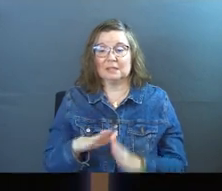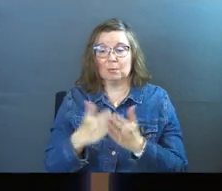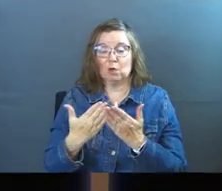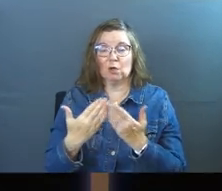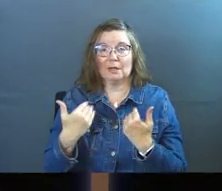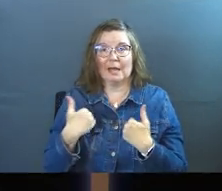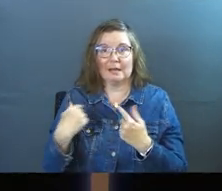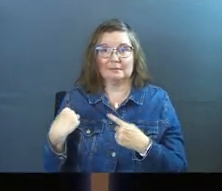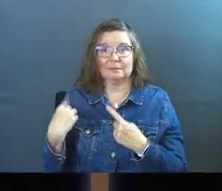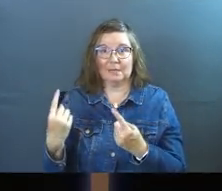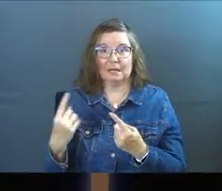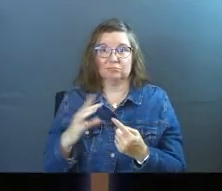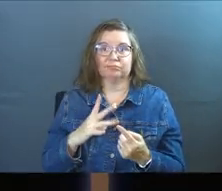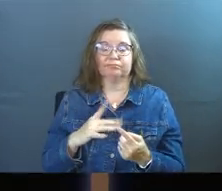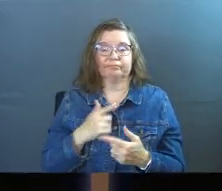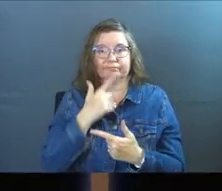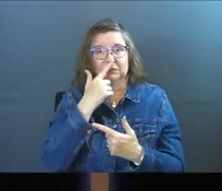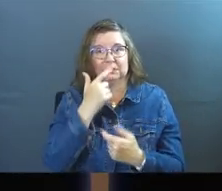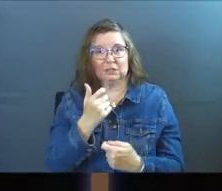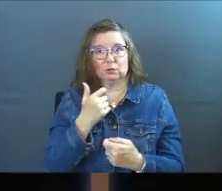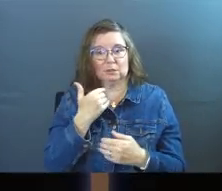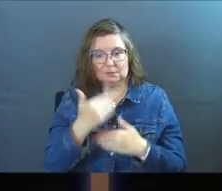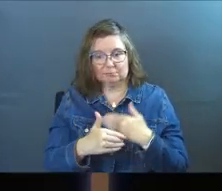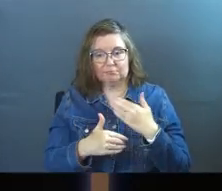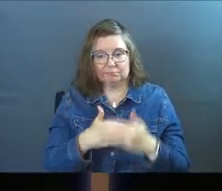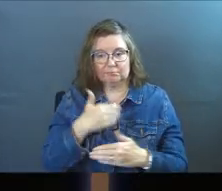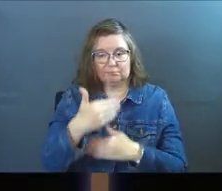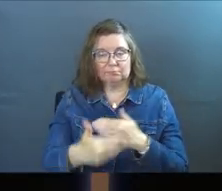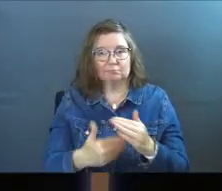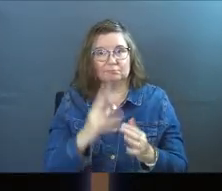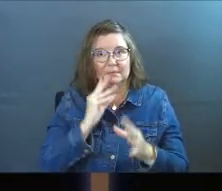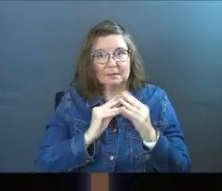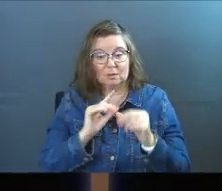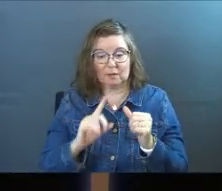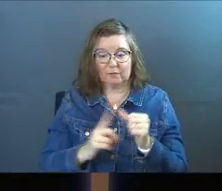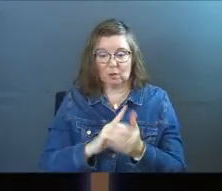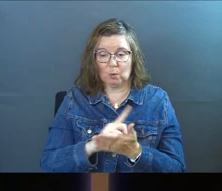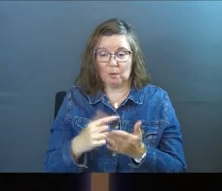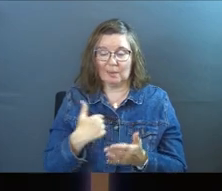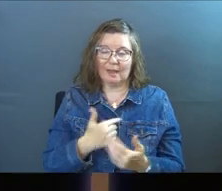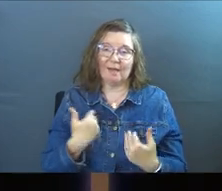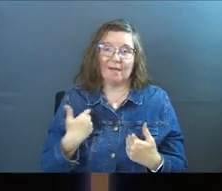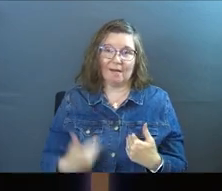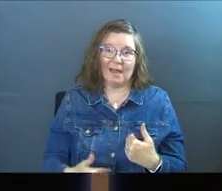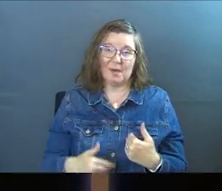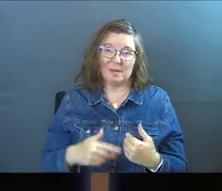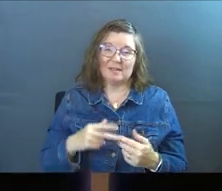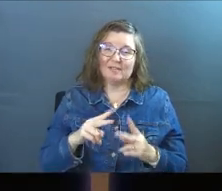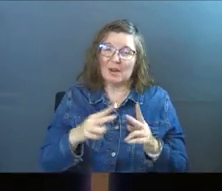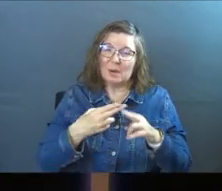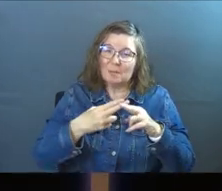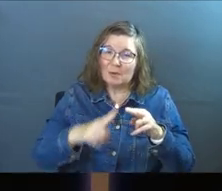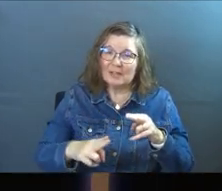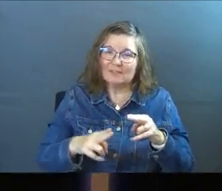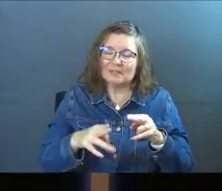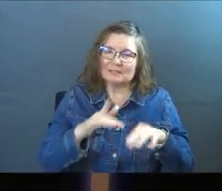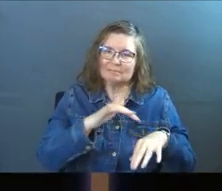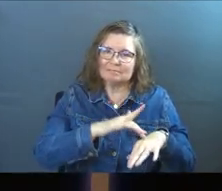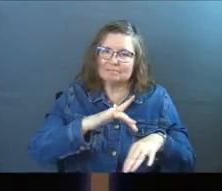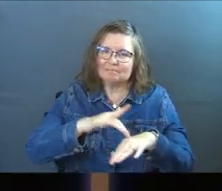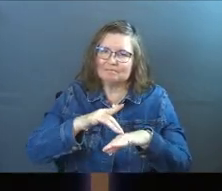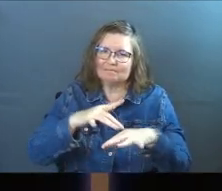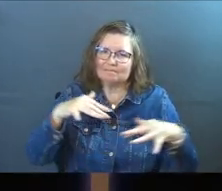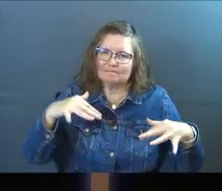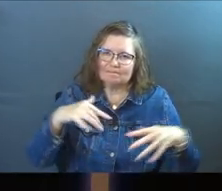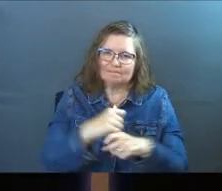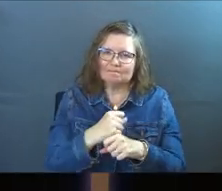book has been pretty interesting to walk through. And so if this is your first week with us, I'm going to very briefly just try to